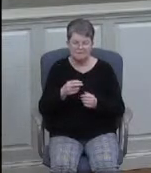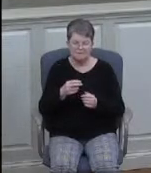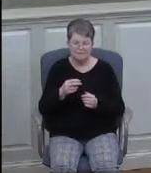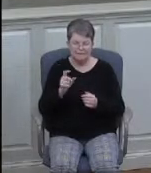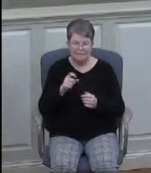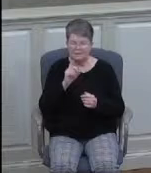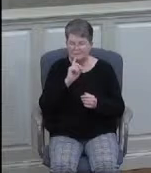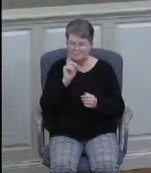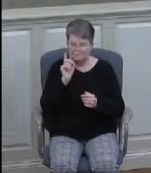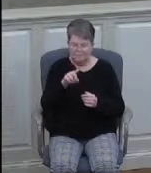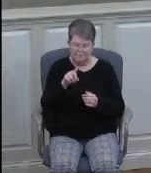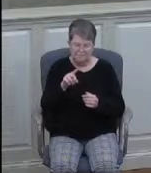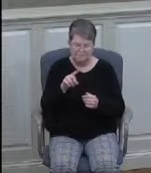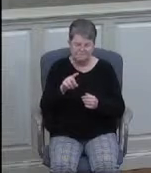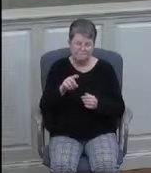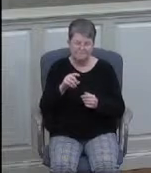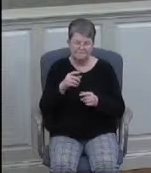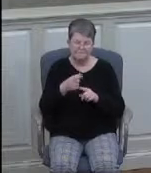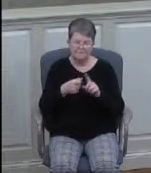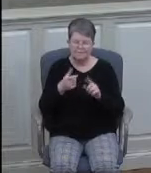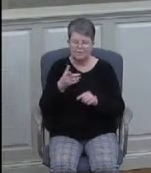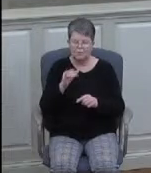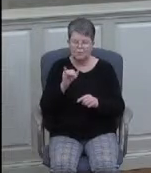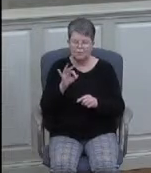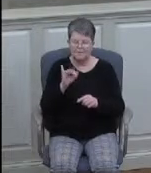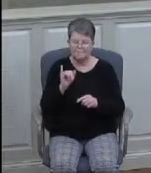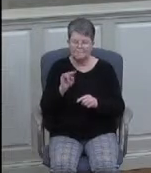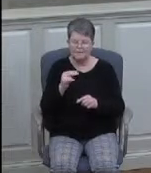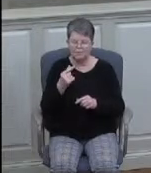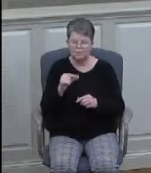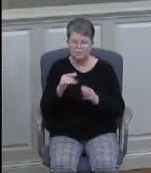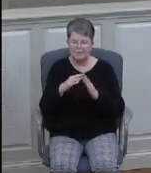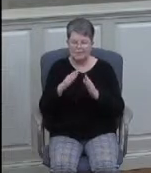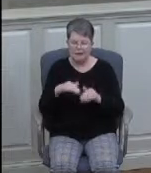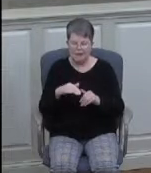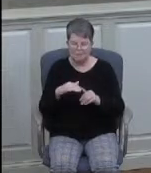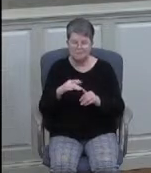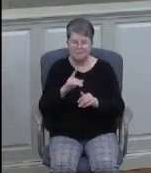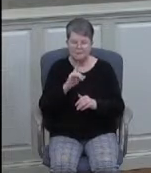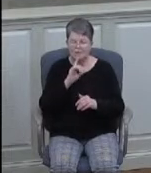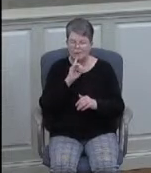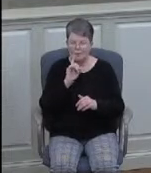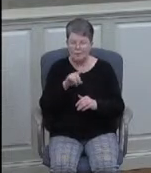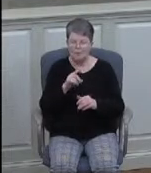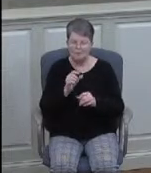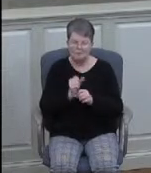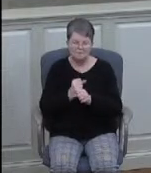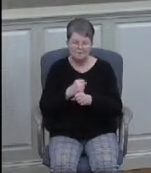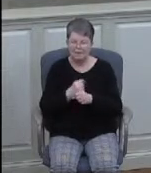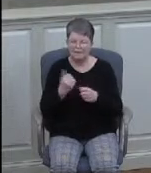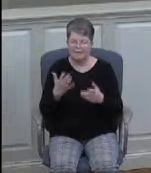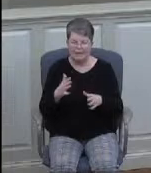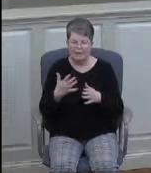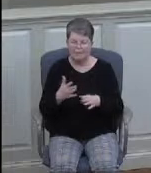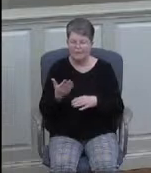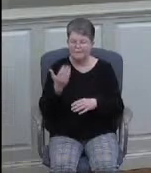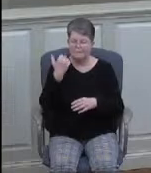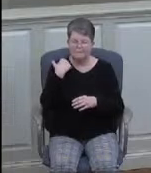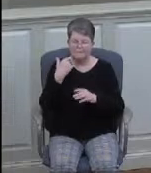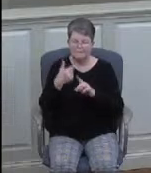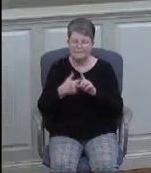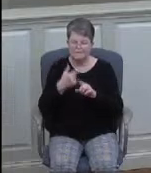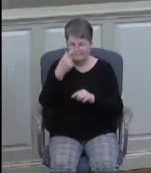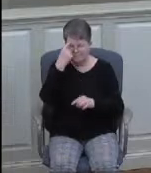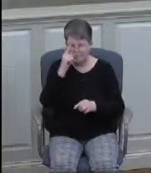have to order those, they're greenhoused. And so the order is made actually months ago for the actual